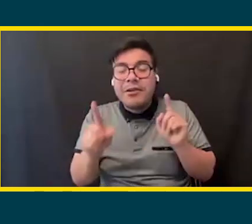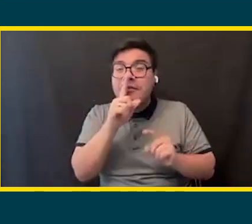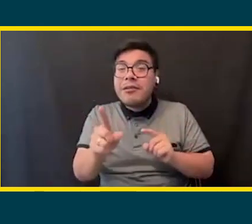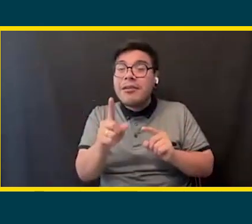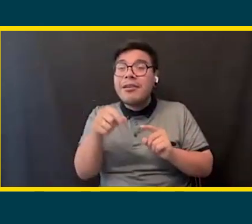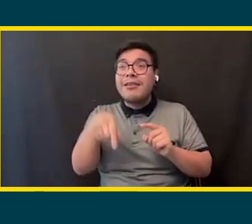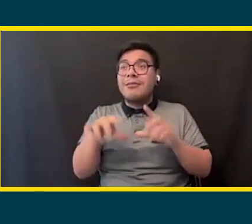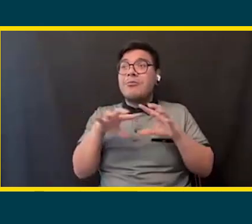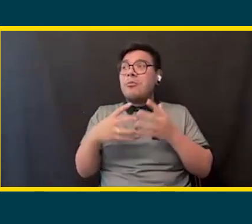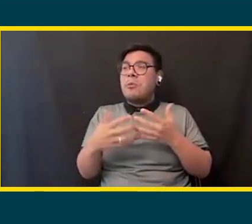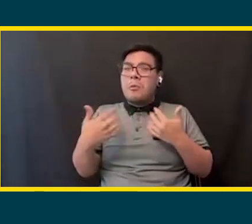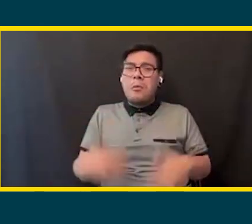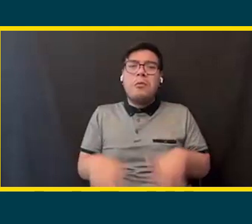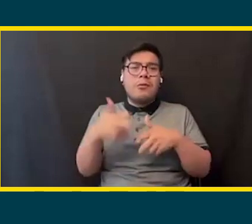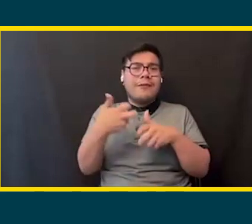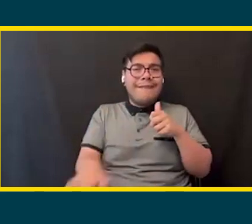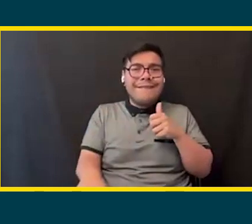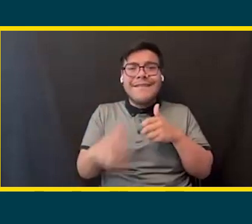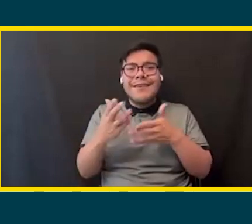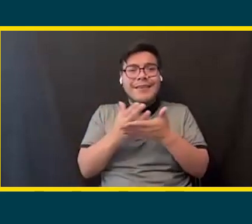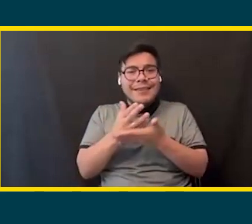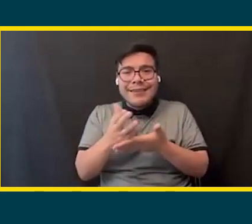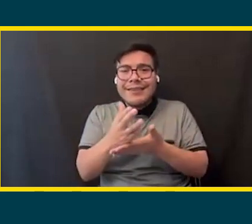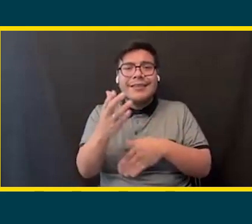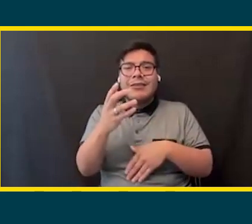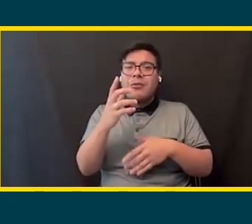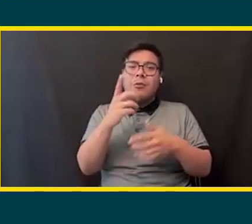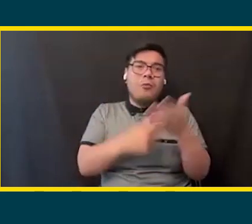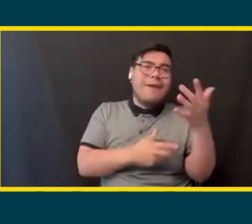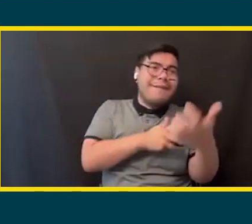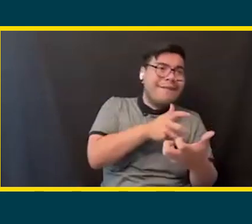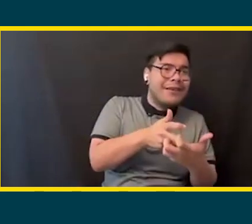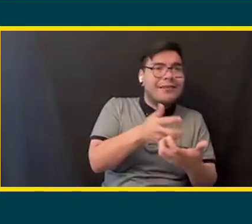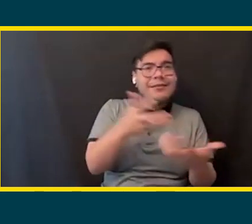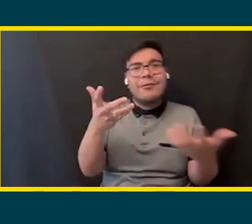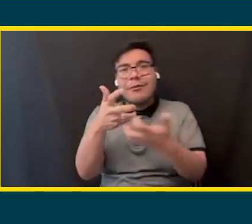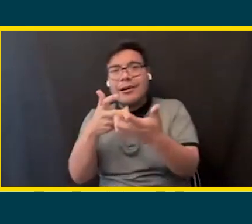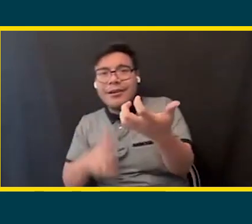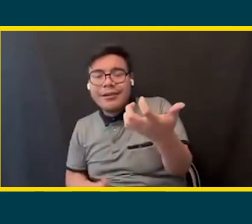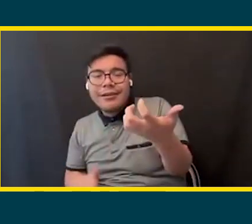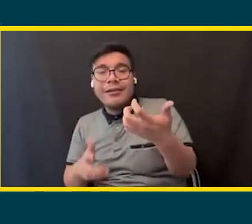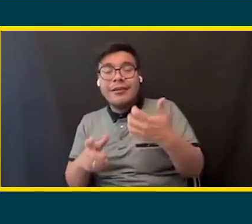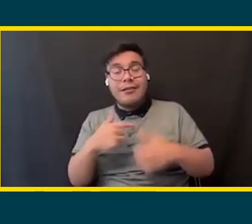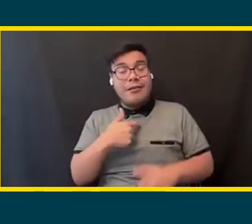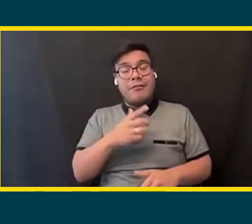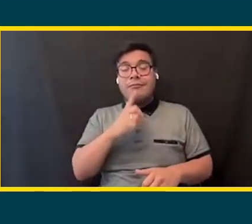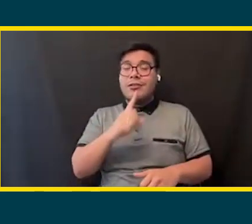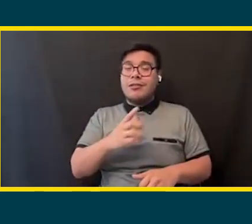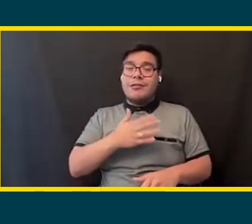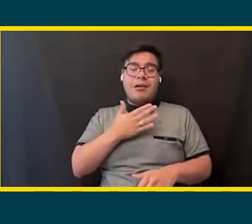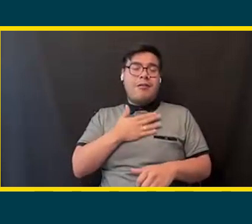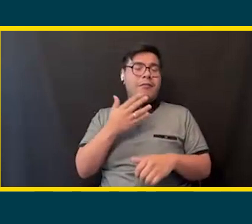trans person and seeing, what's going to fit and what's not. I'm very happy that I took that first